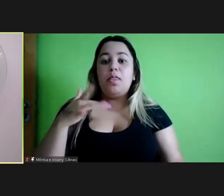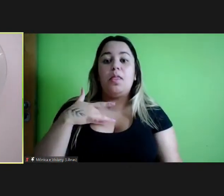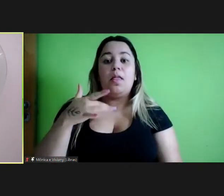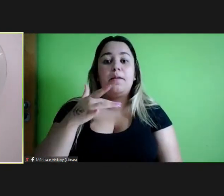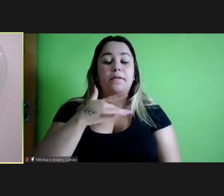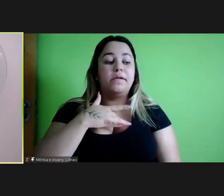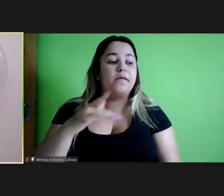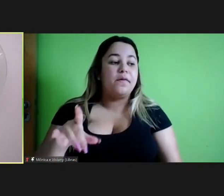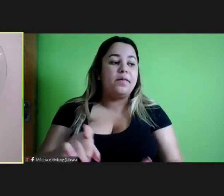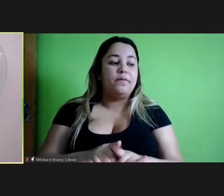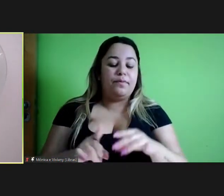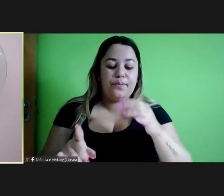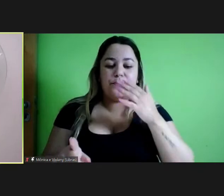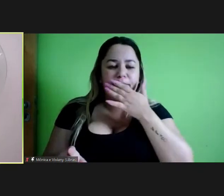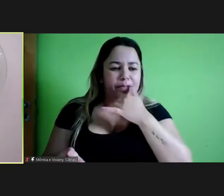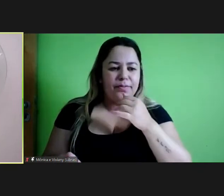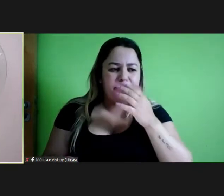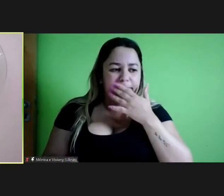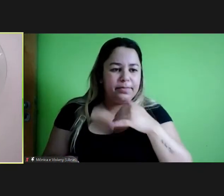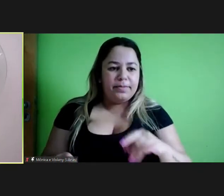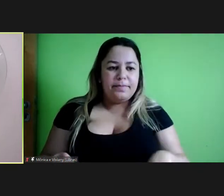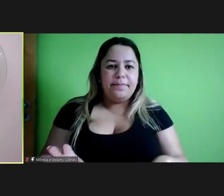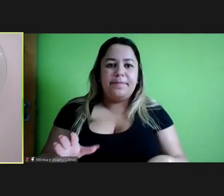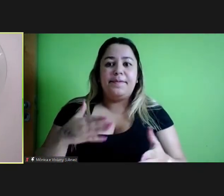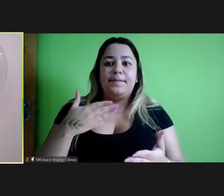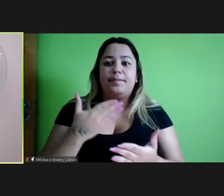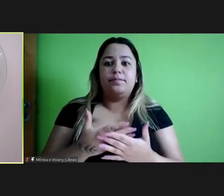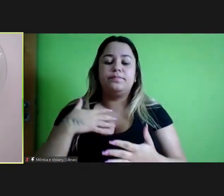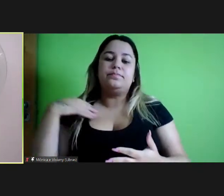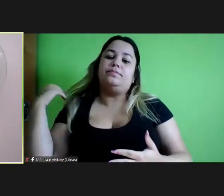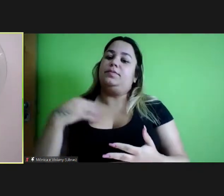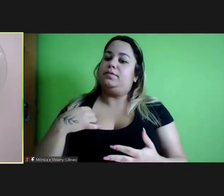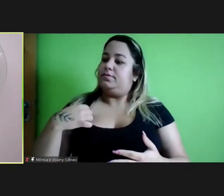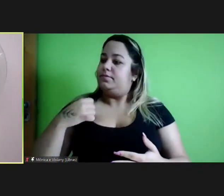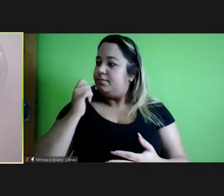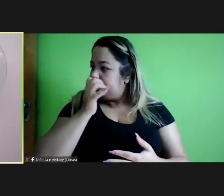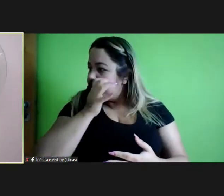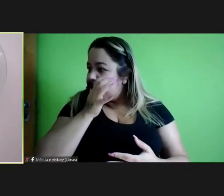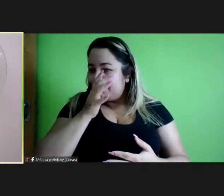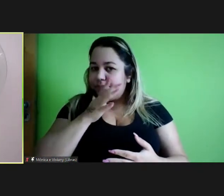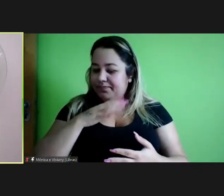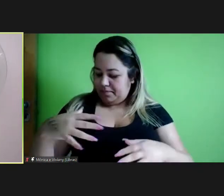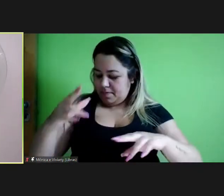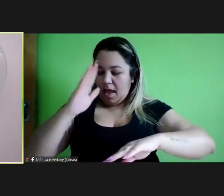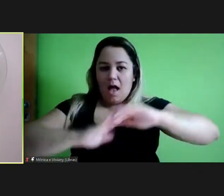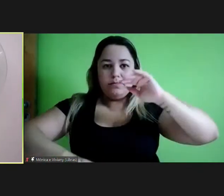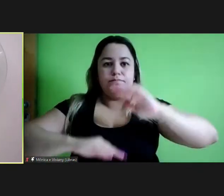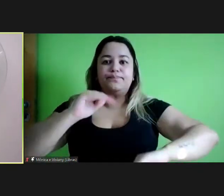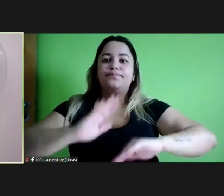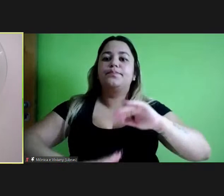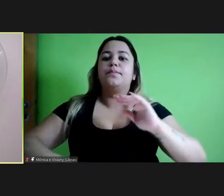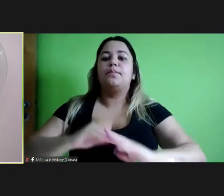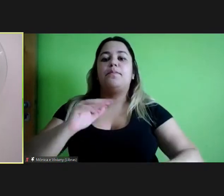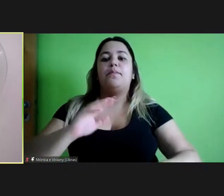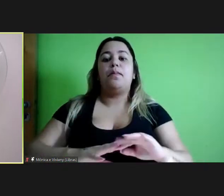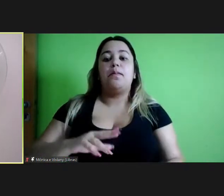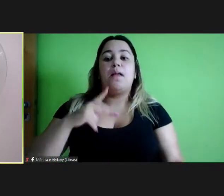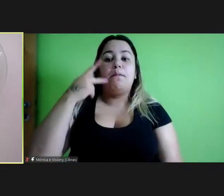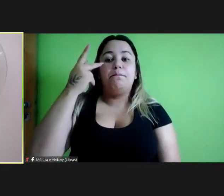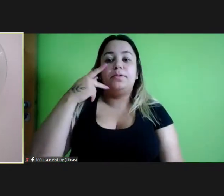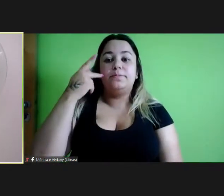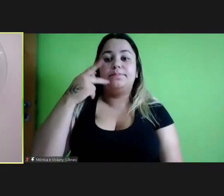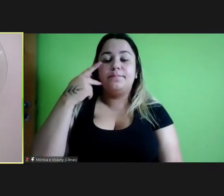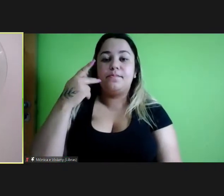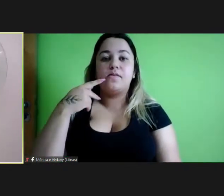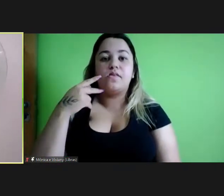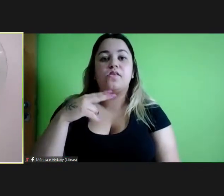seminar, the International Seminar of Nutrition and Primary Healthcare. In this round of presentations or introductions,